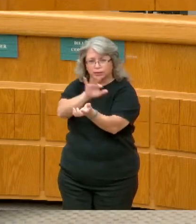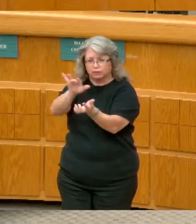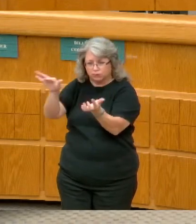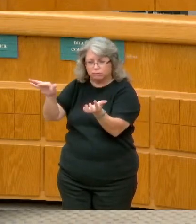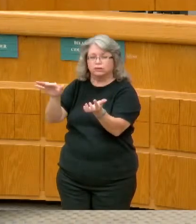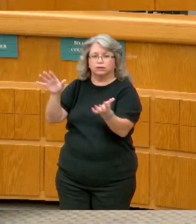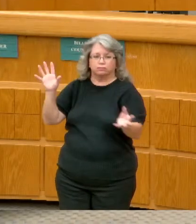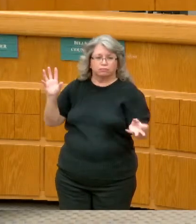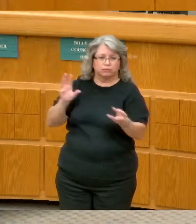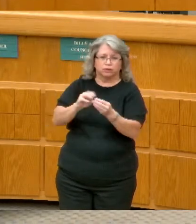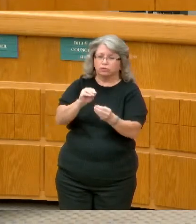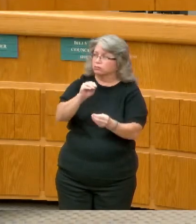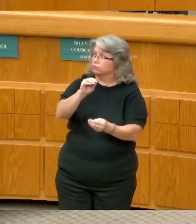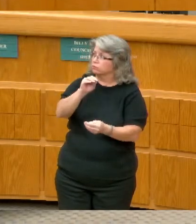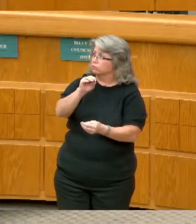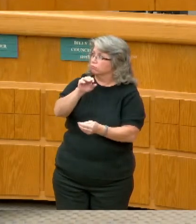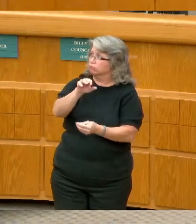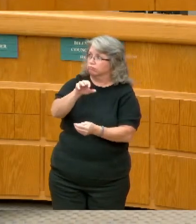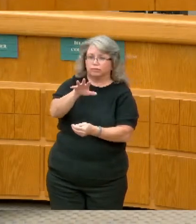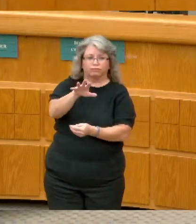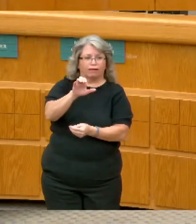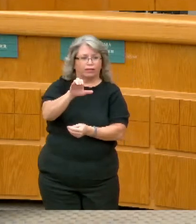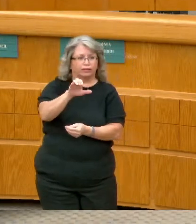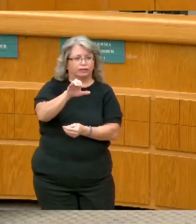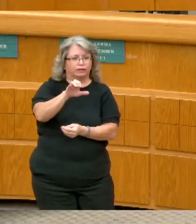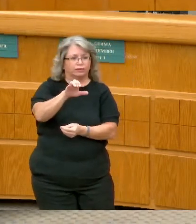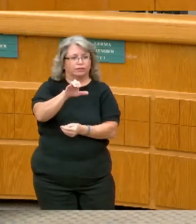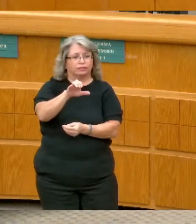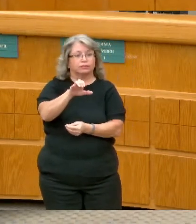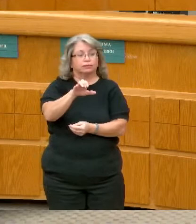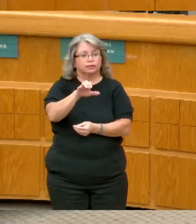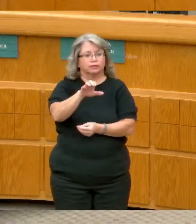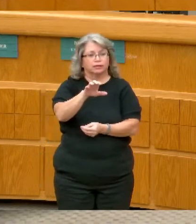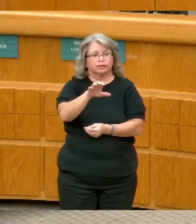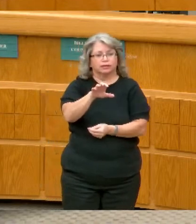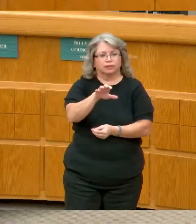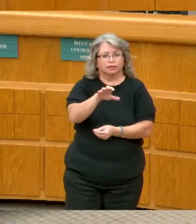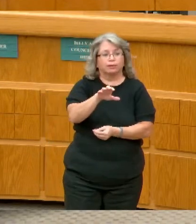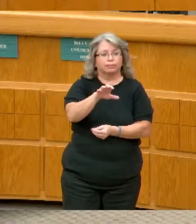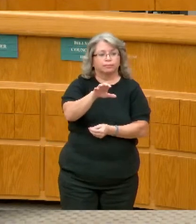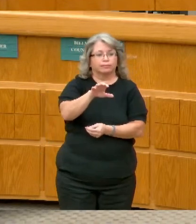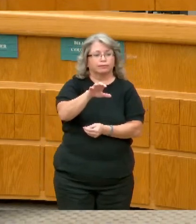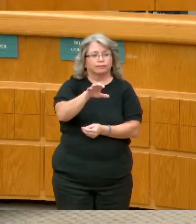506,700. And the total number of boosters given, including the health districts, is